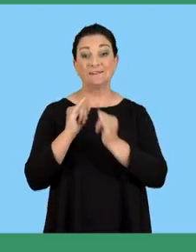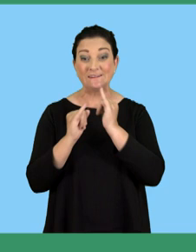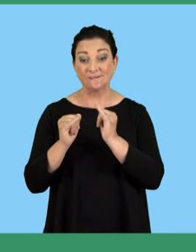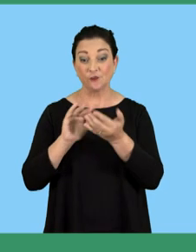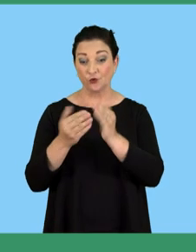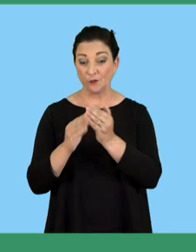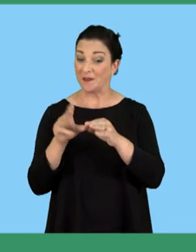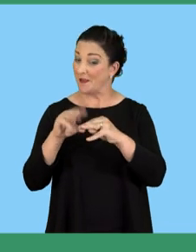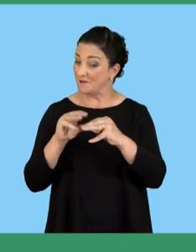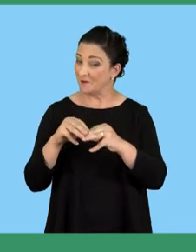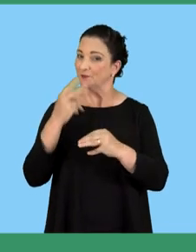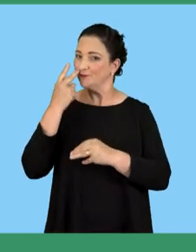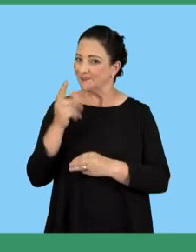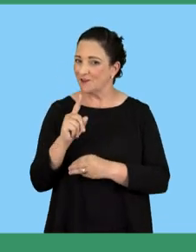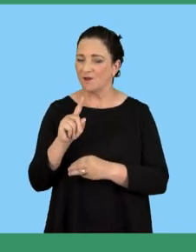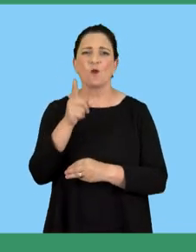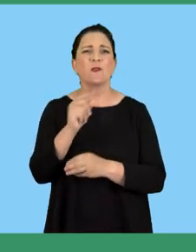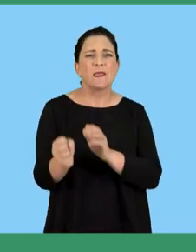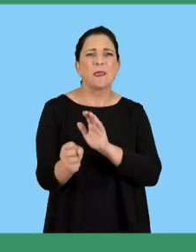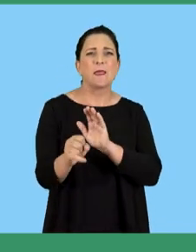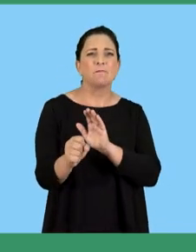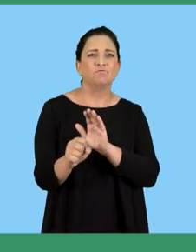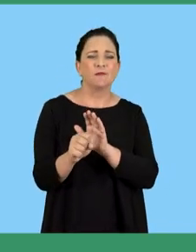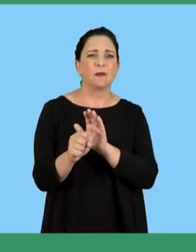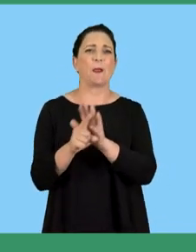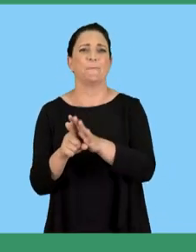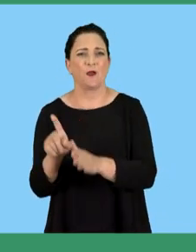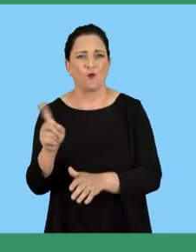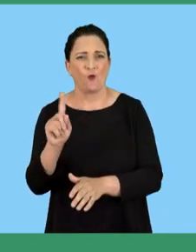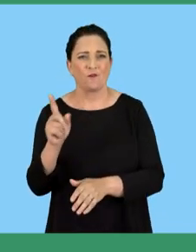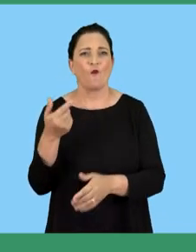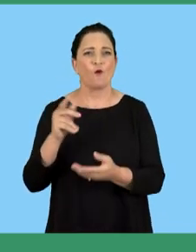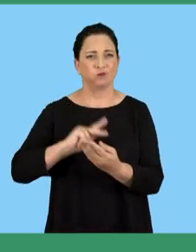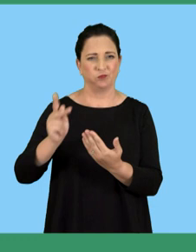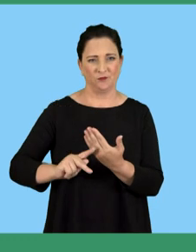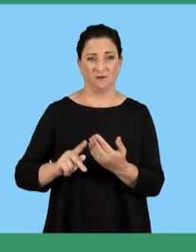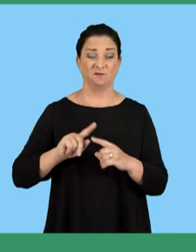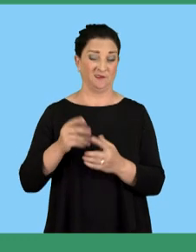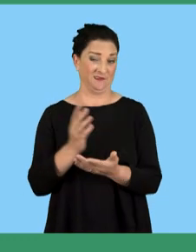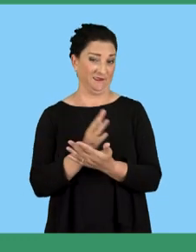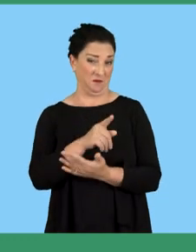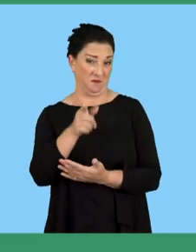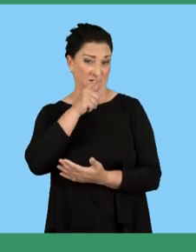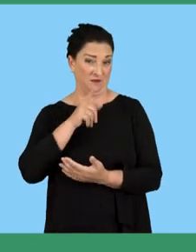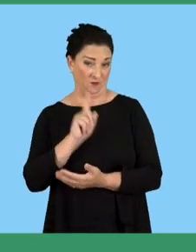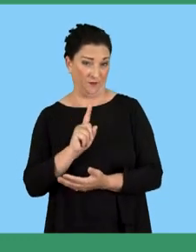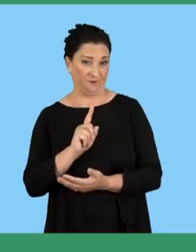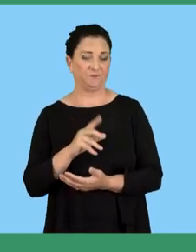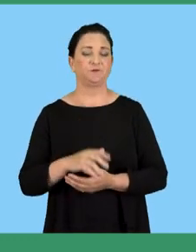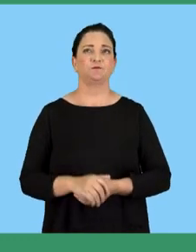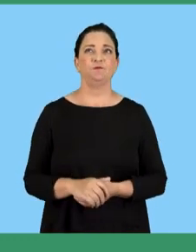community members about the impact of the projects. Some mentioned that the